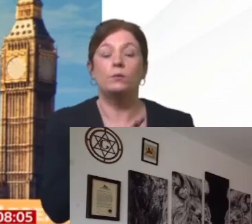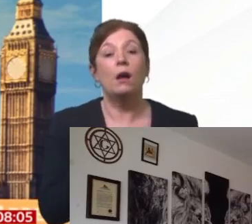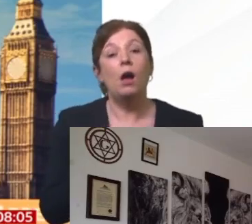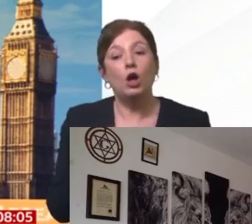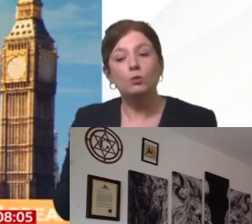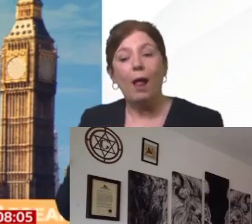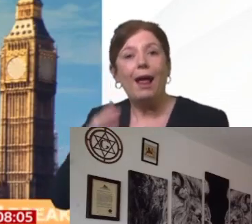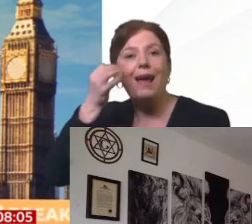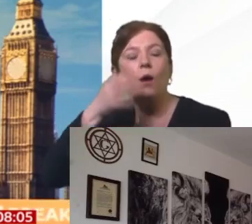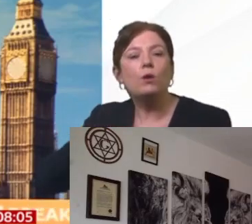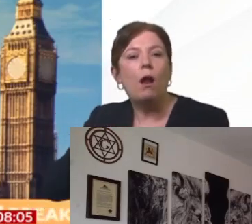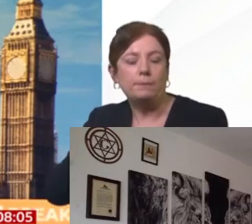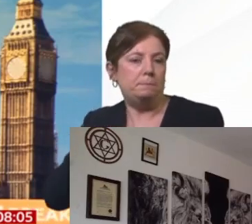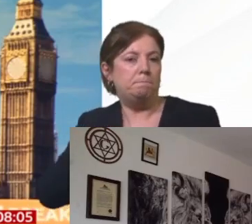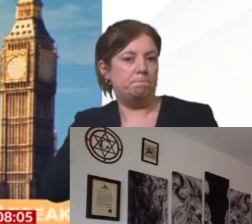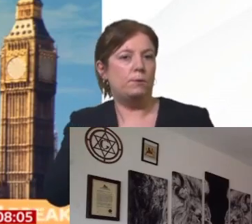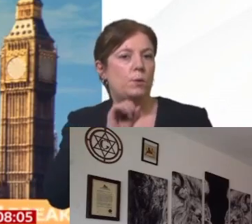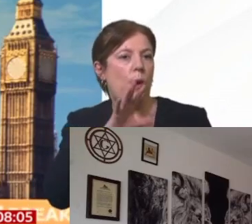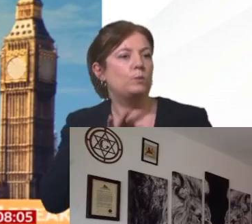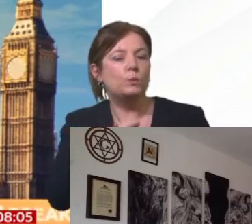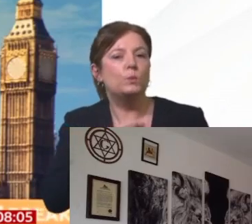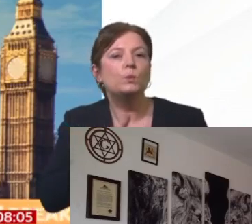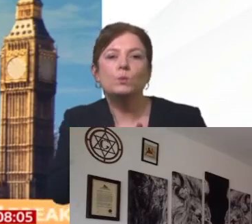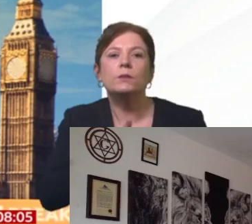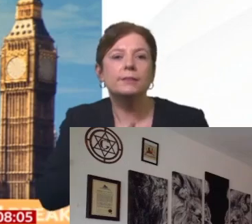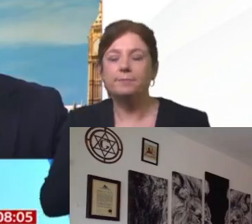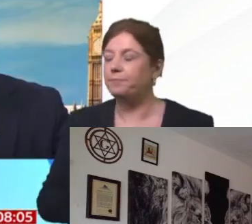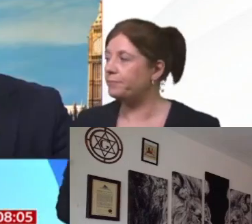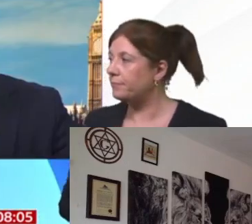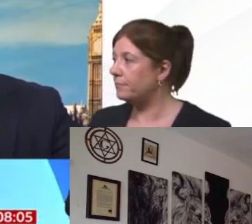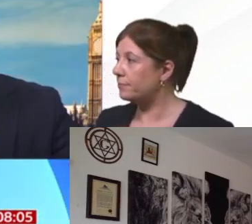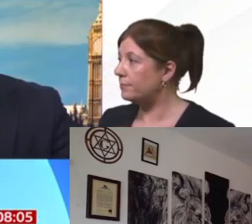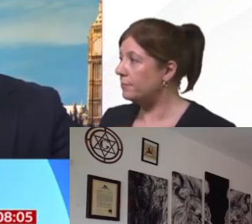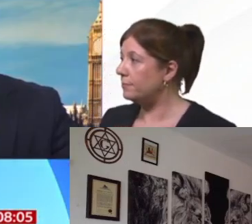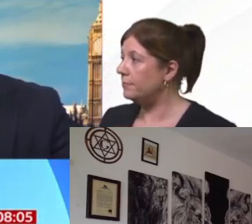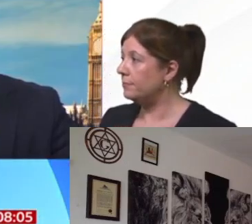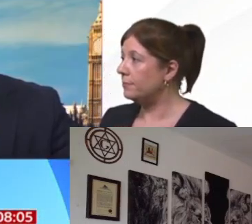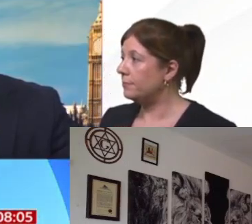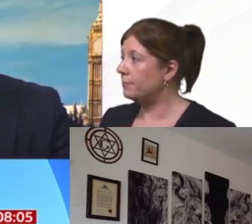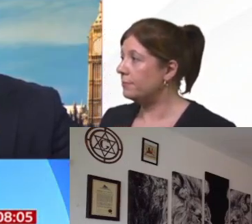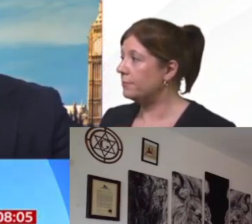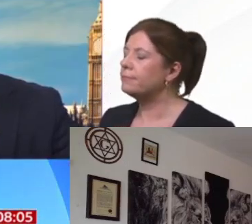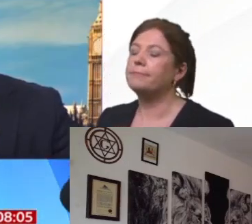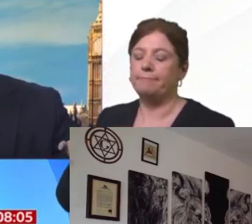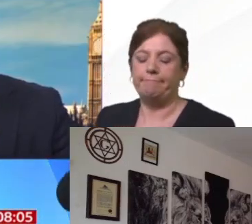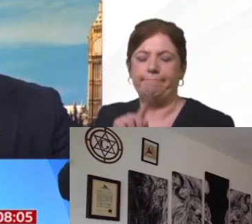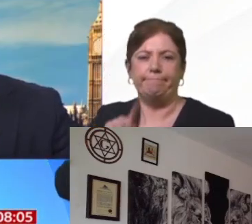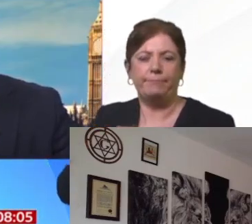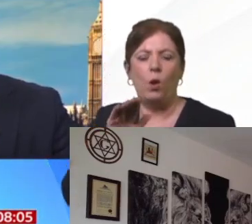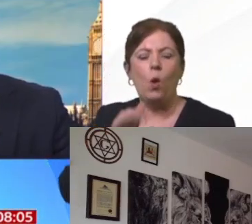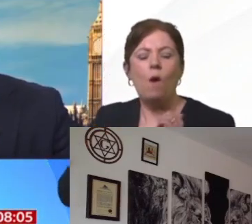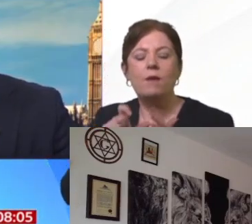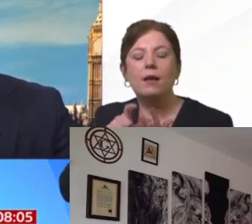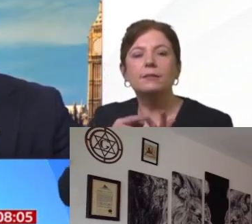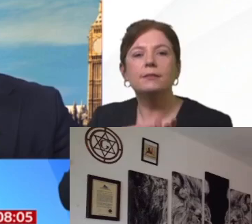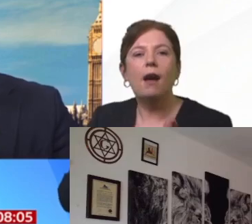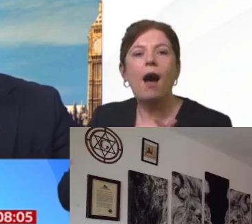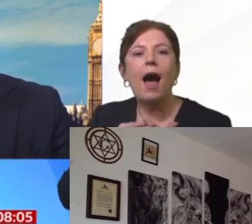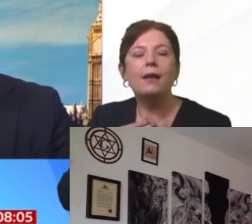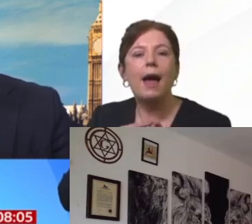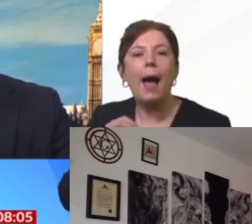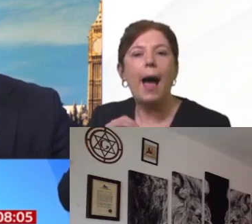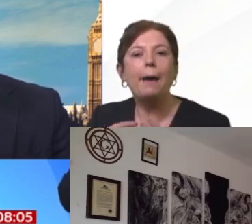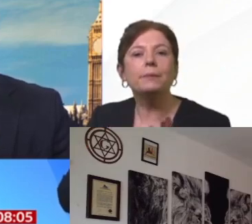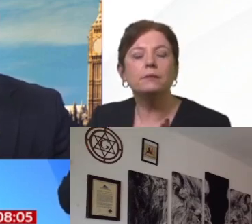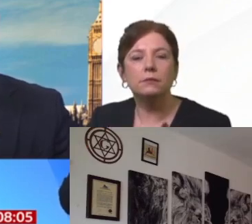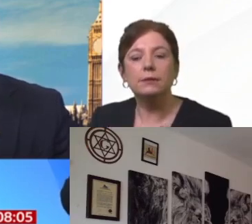government and so on, won't deal with them either. And Henry, just pick on the story relating to Diane Abbott. We know these